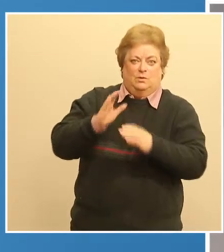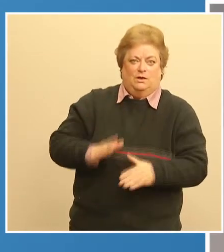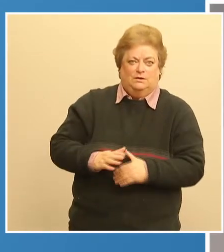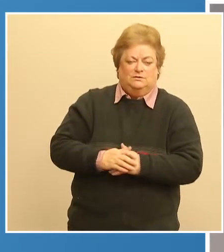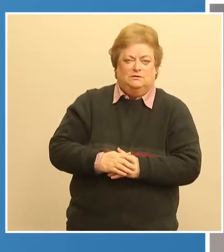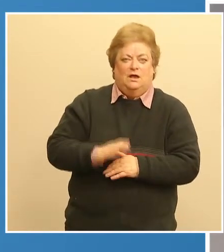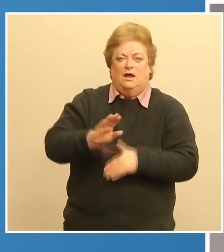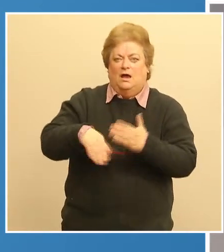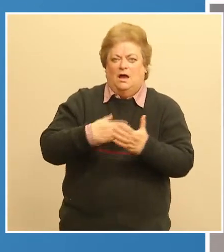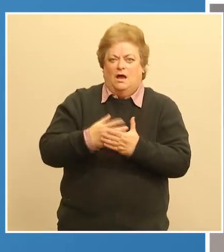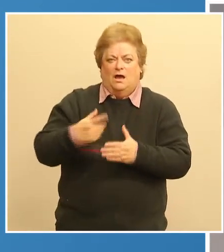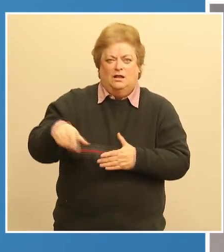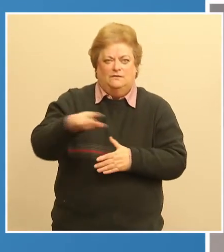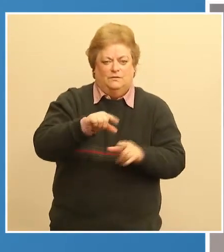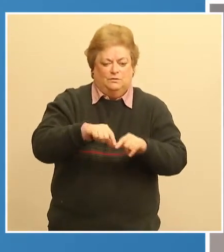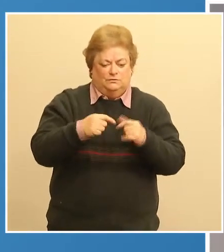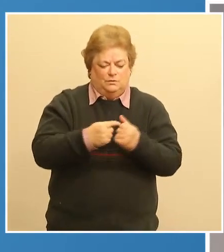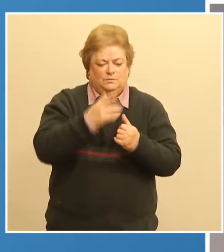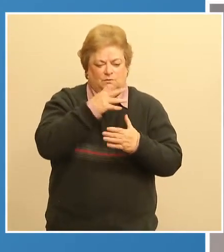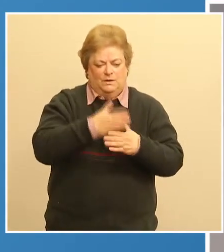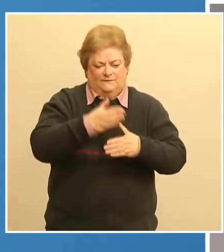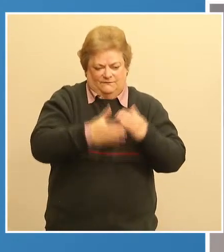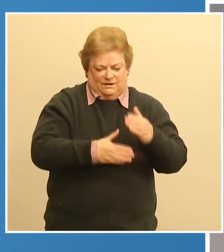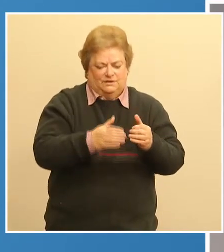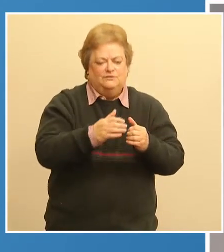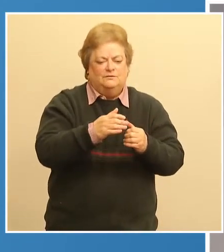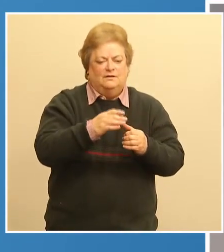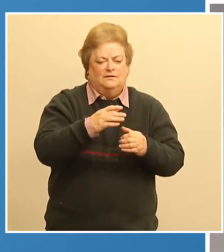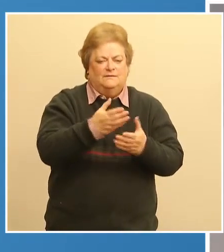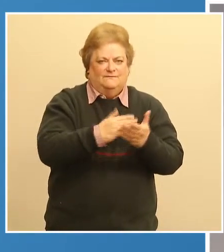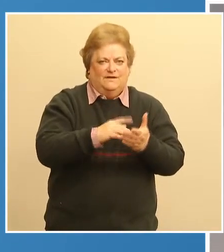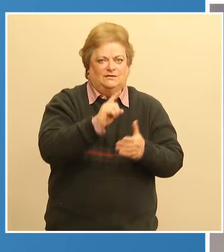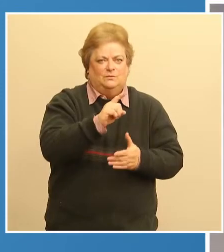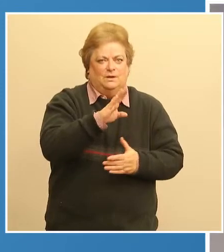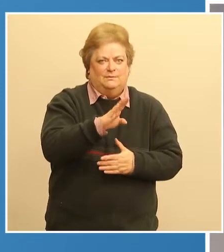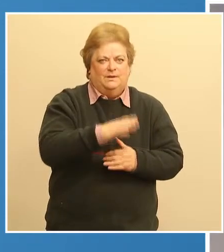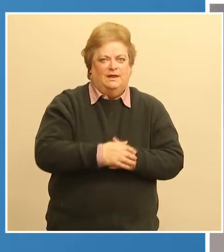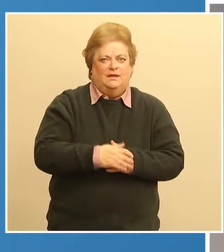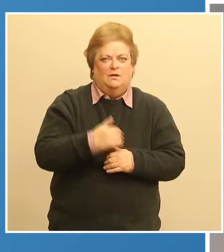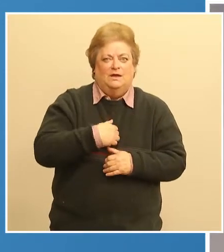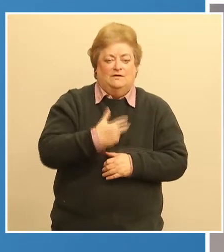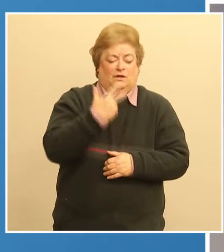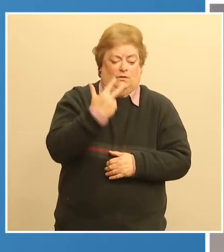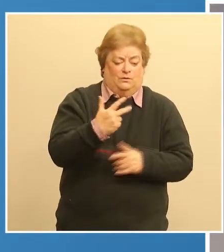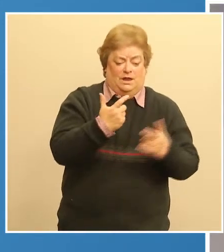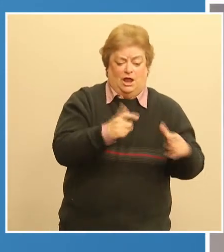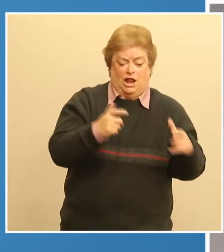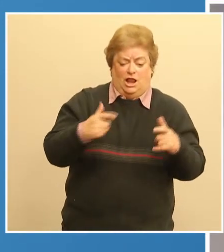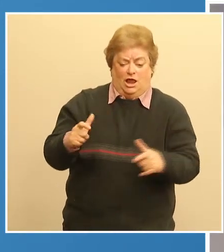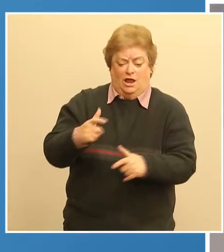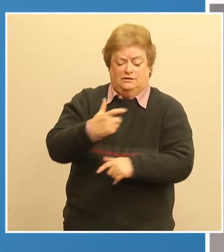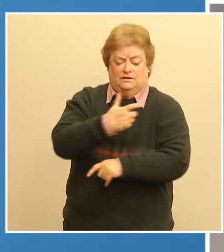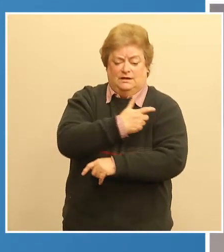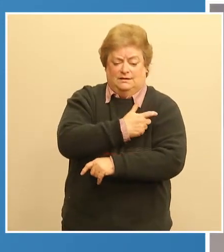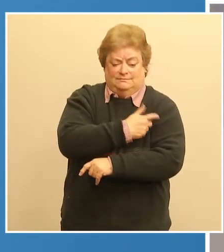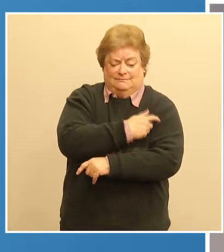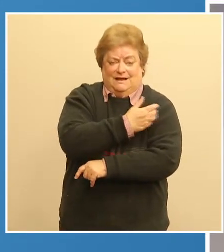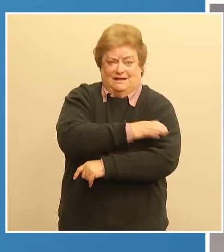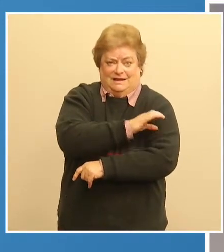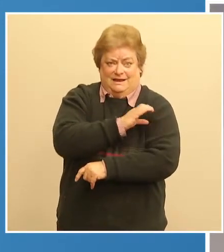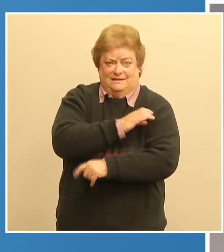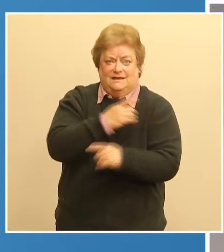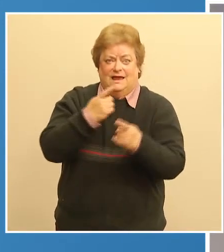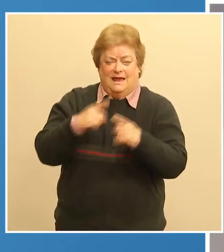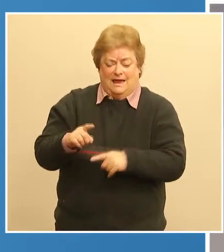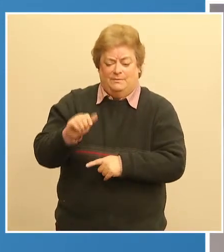these groups round out Phase 1B. We have 3 large-scale vaccination clinics set up for